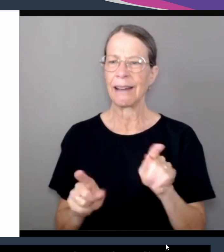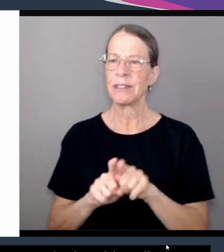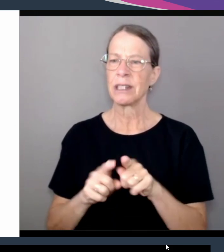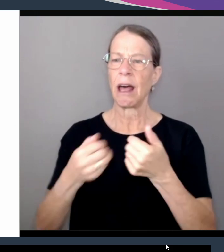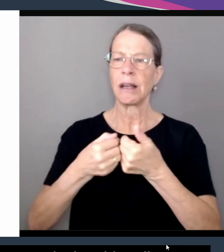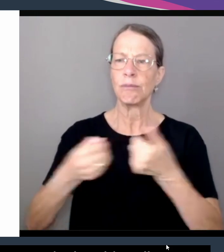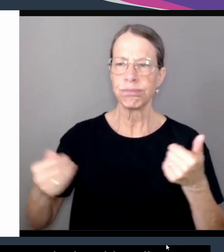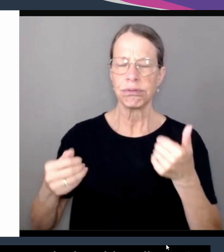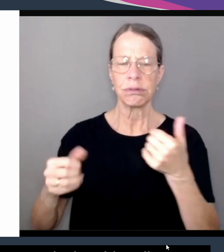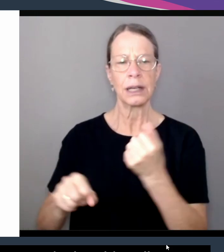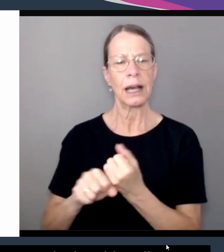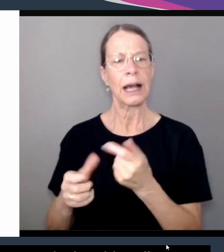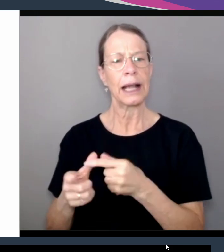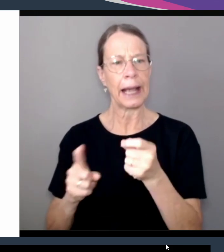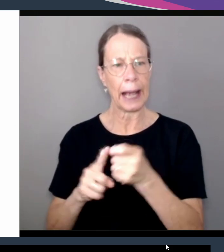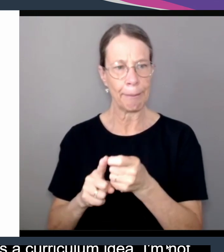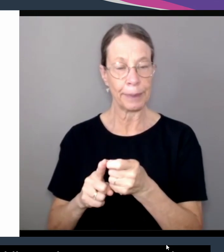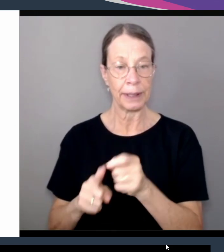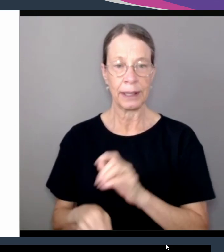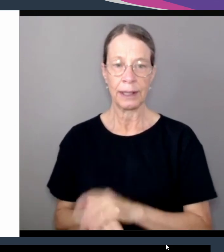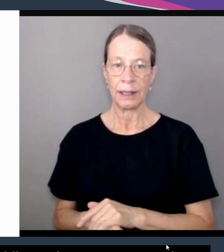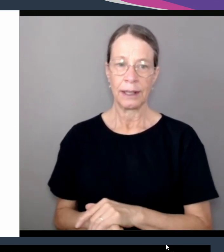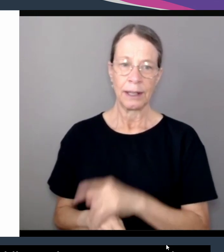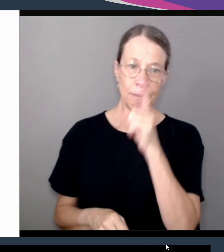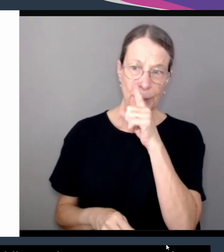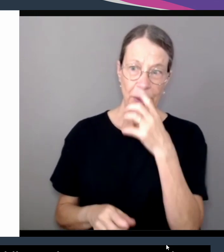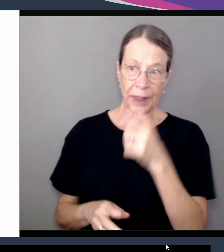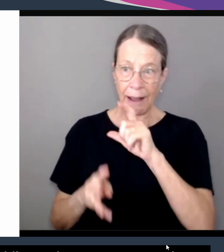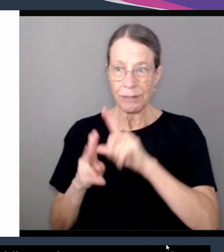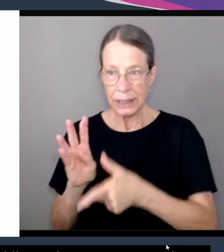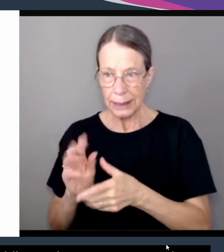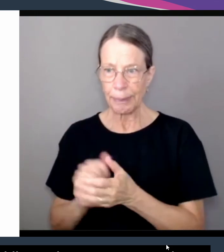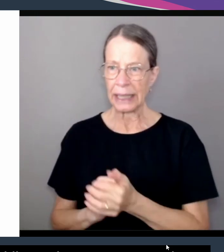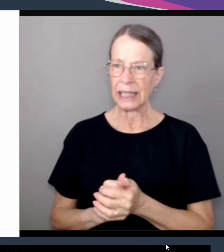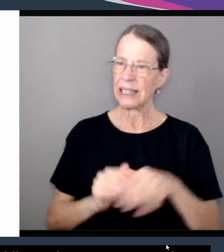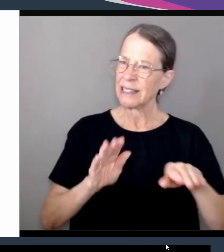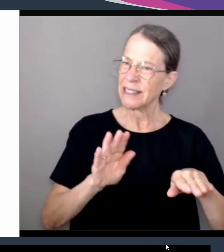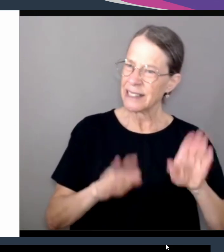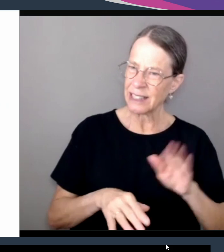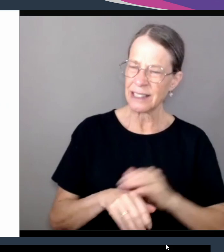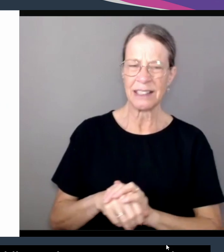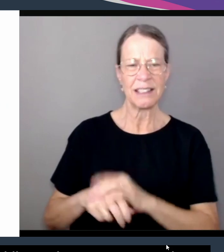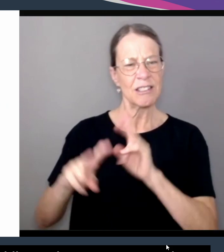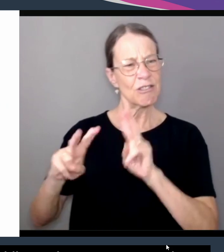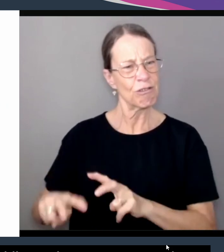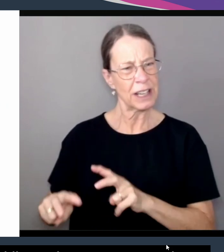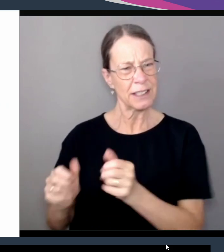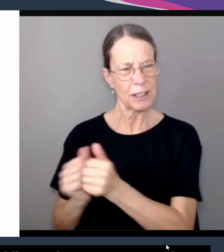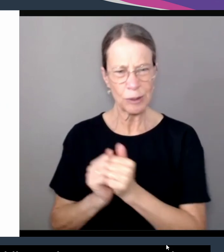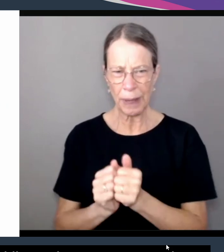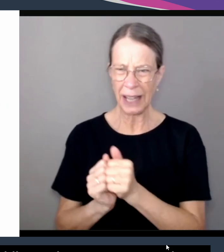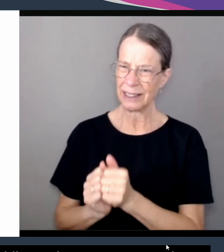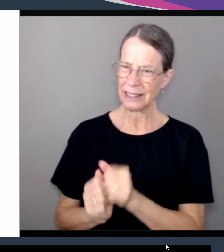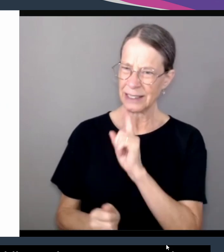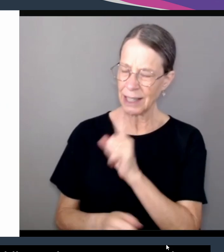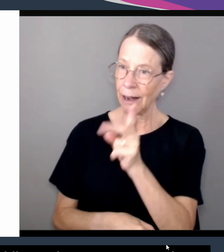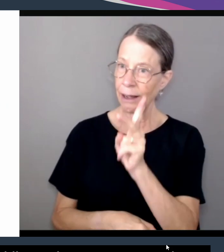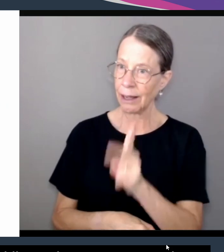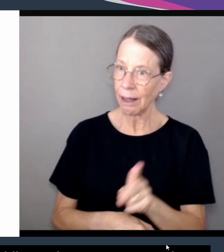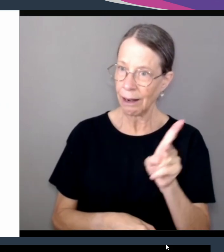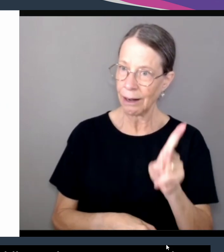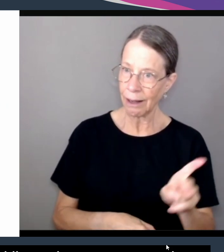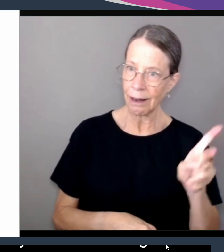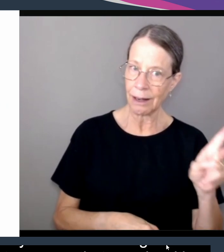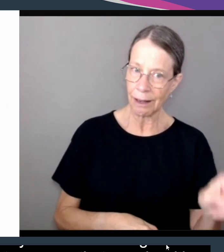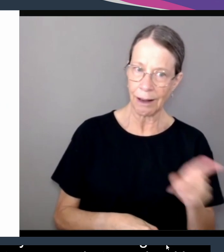with disability, our citizen researchers and research partners, pointed out to us repeatedly, that people with disability are